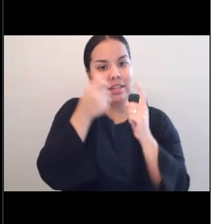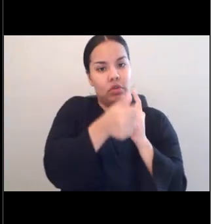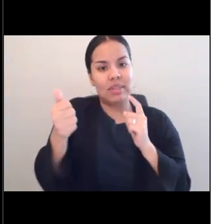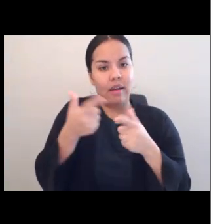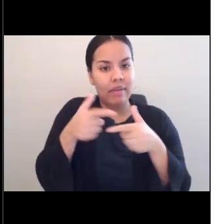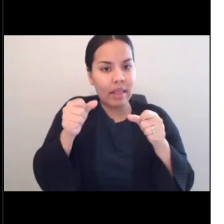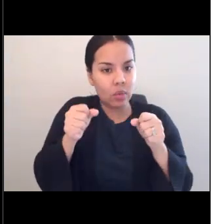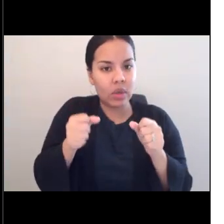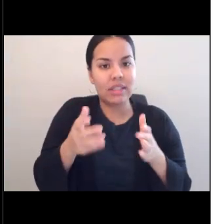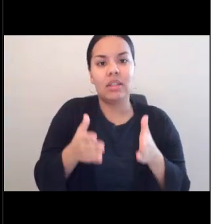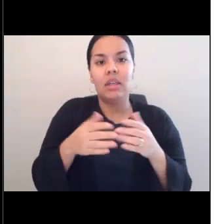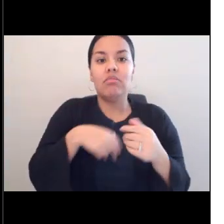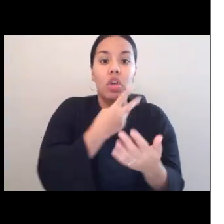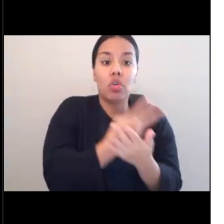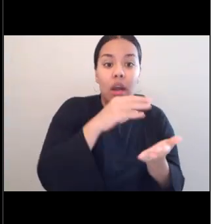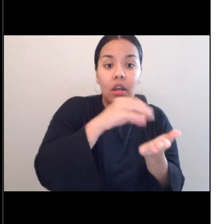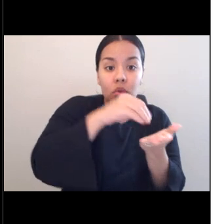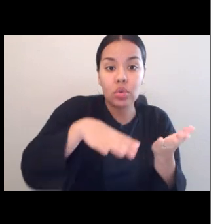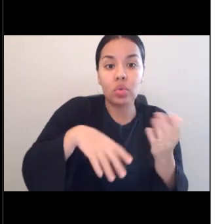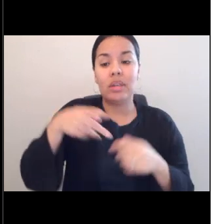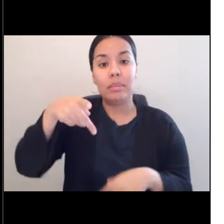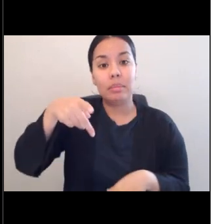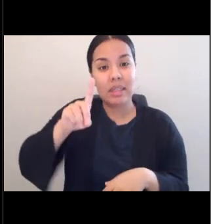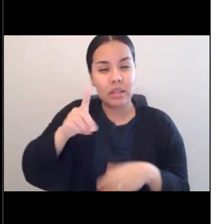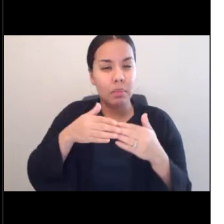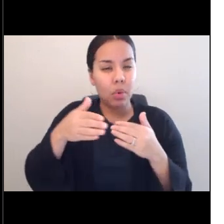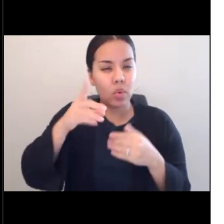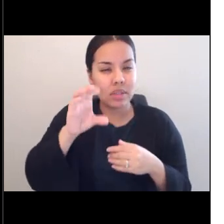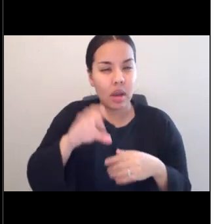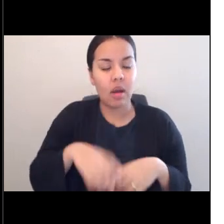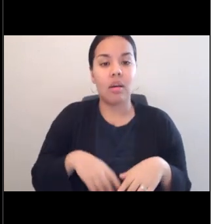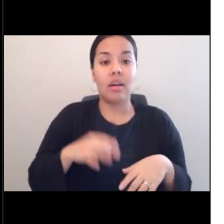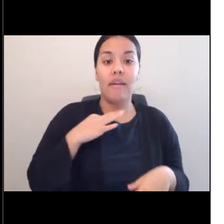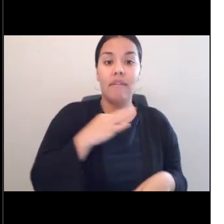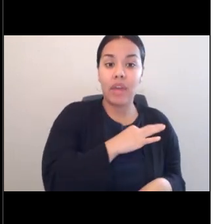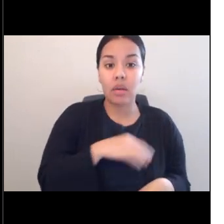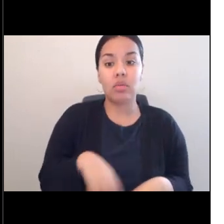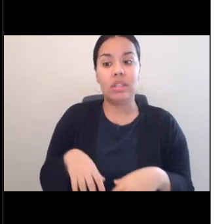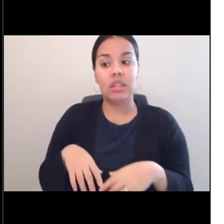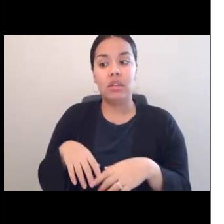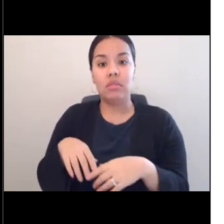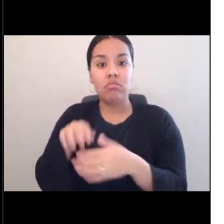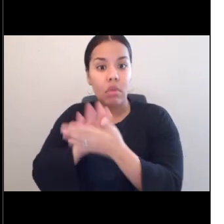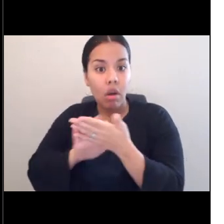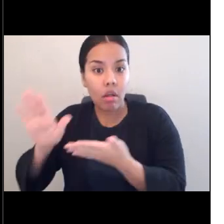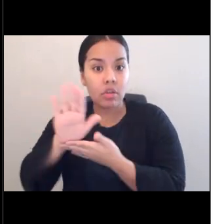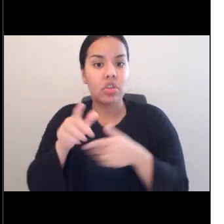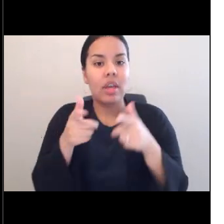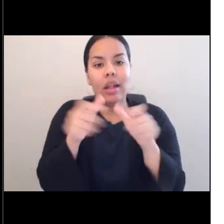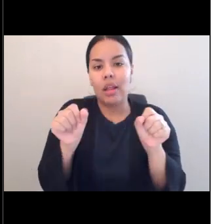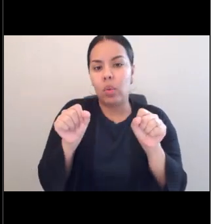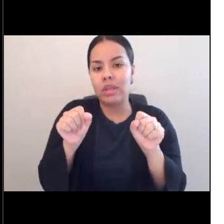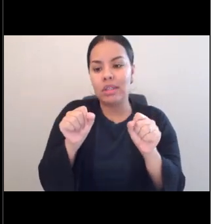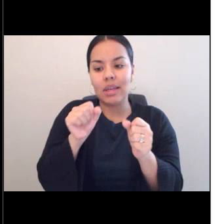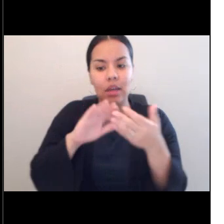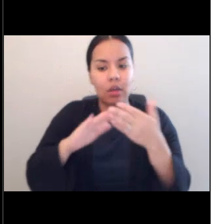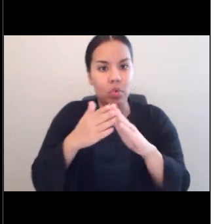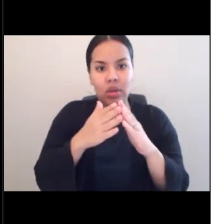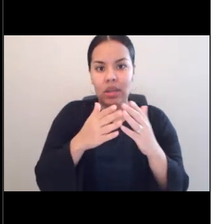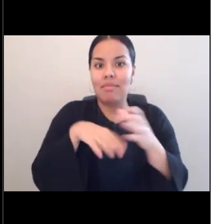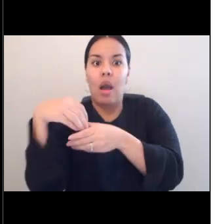graduate students, postdocs, faculty, institutions, and the linguistics community beyond academia as